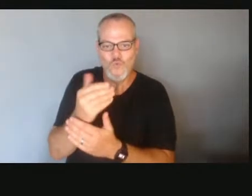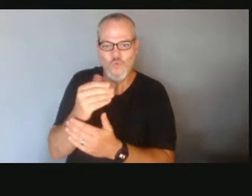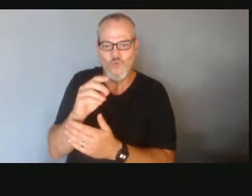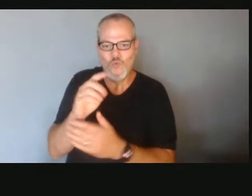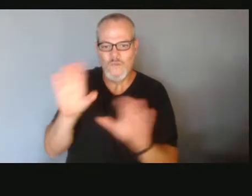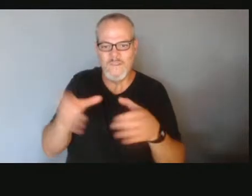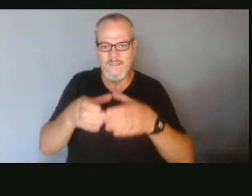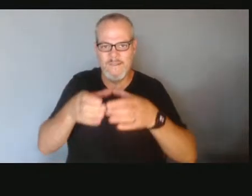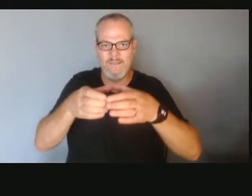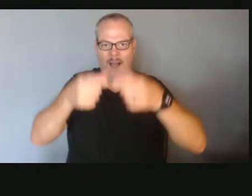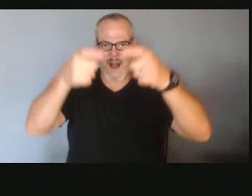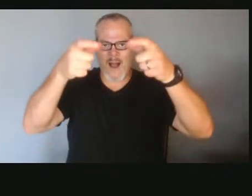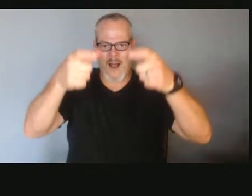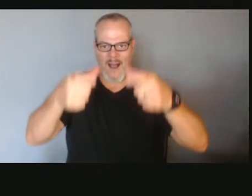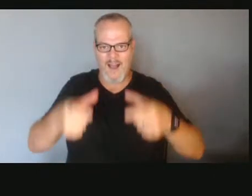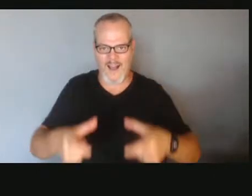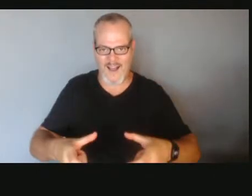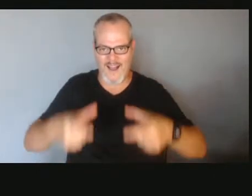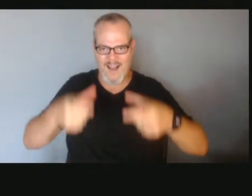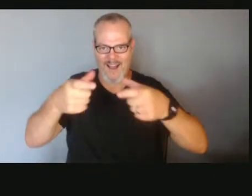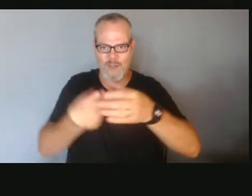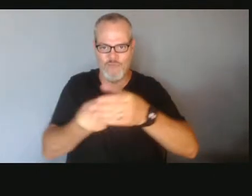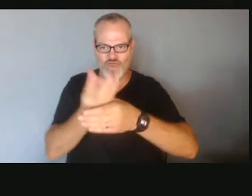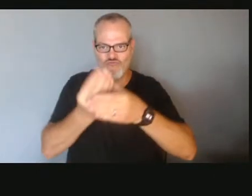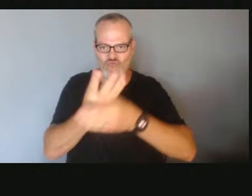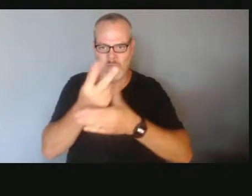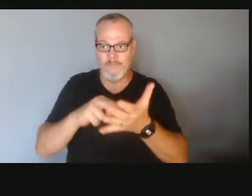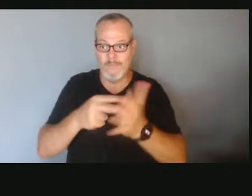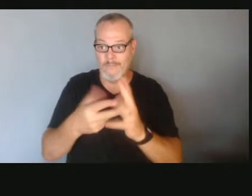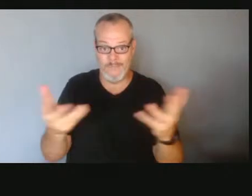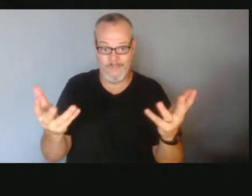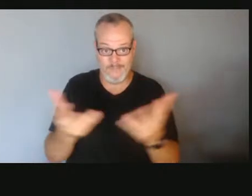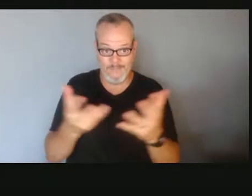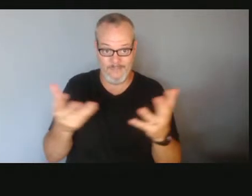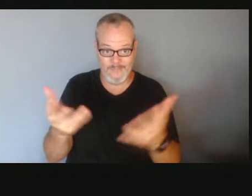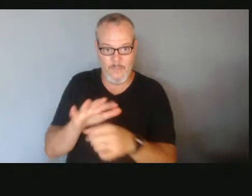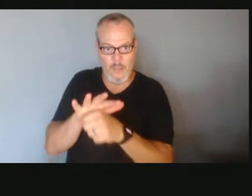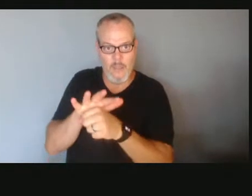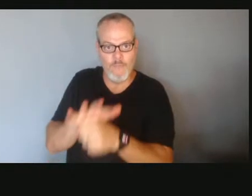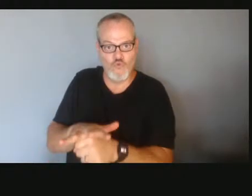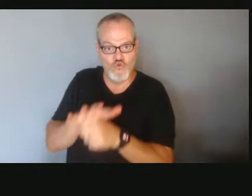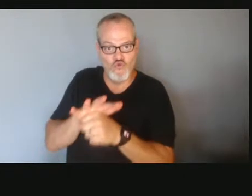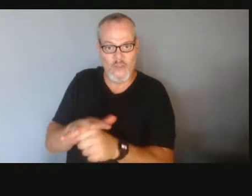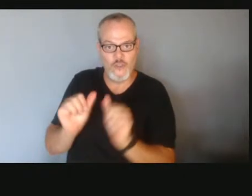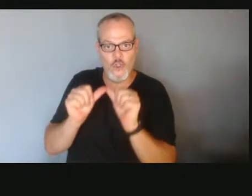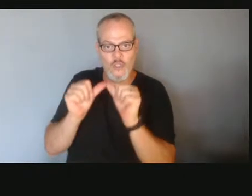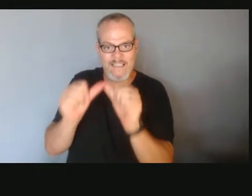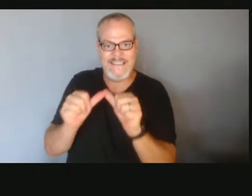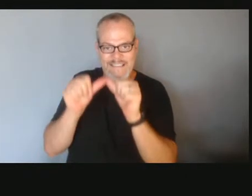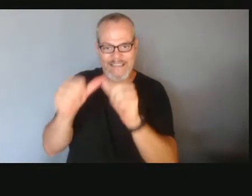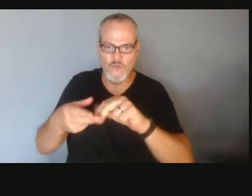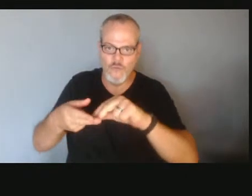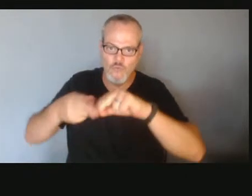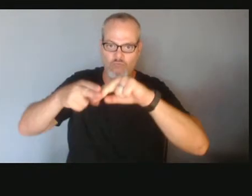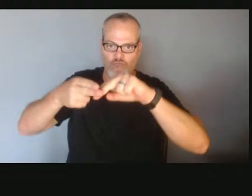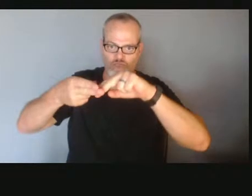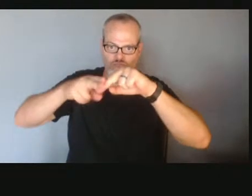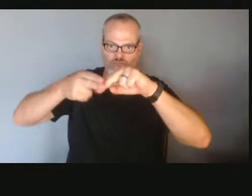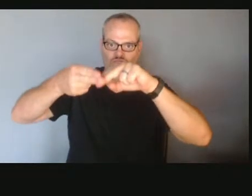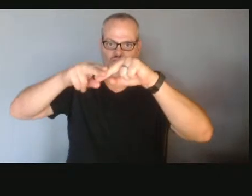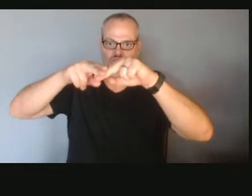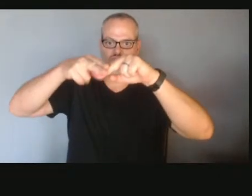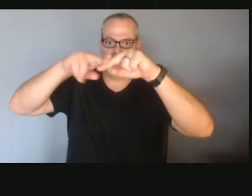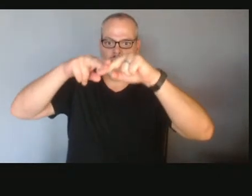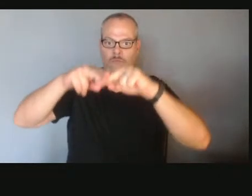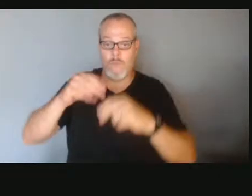30. This suggests that eruptive pressure continues to increase. And this